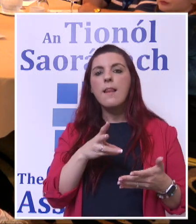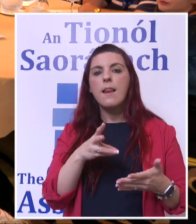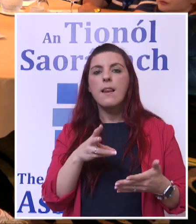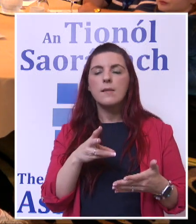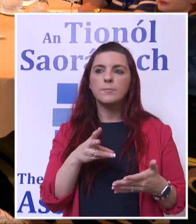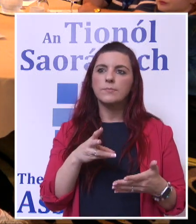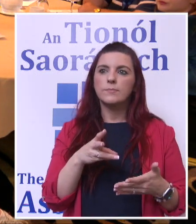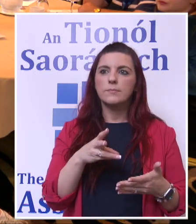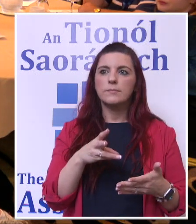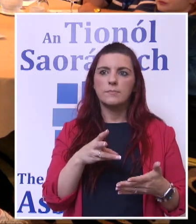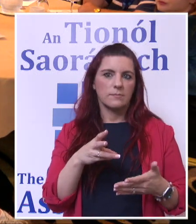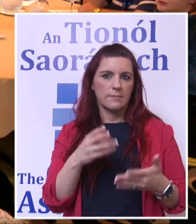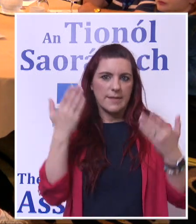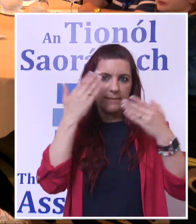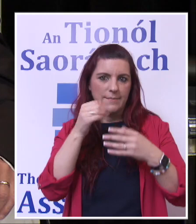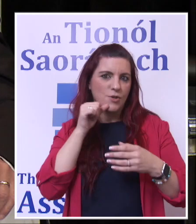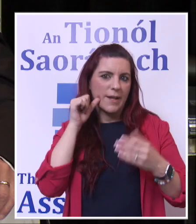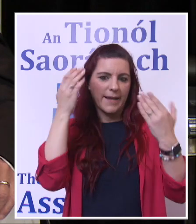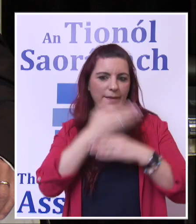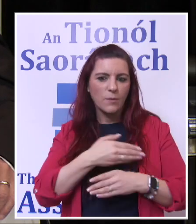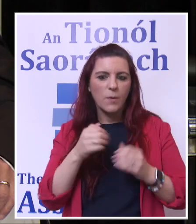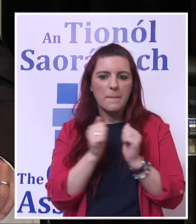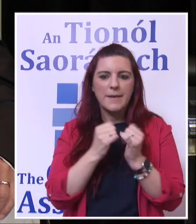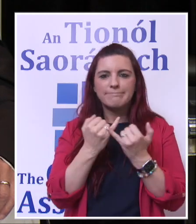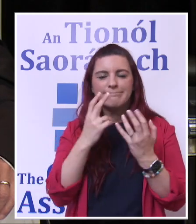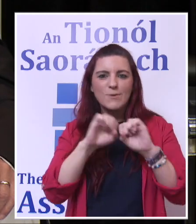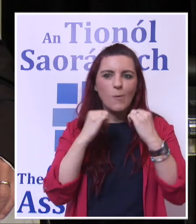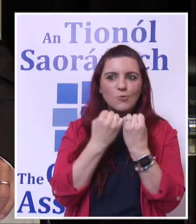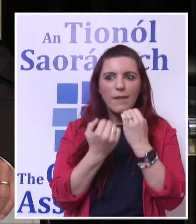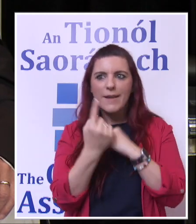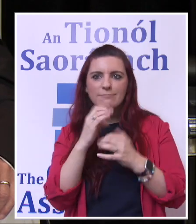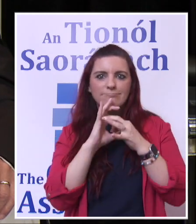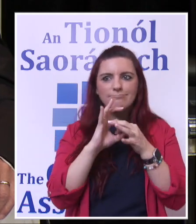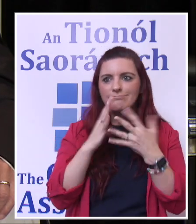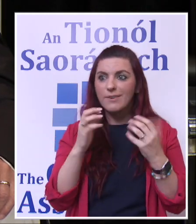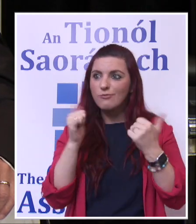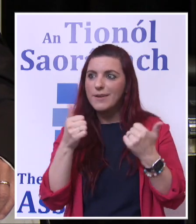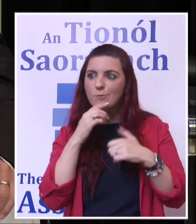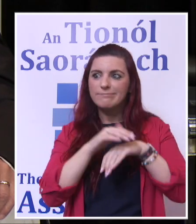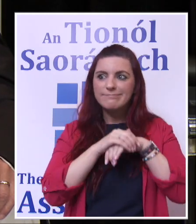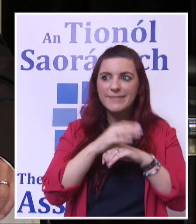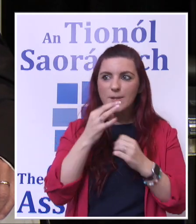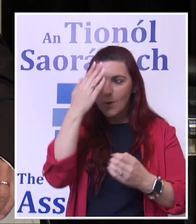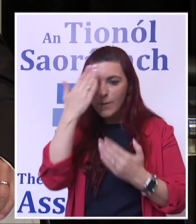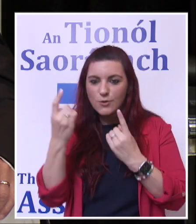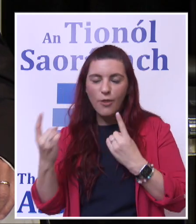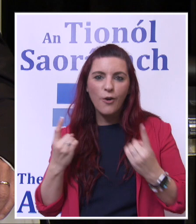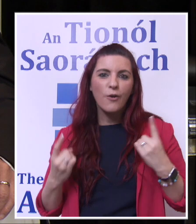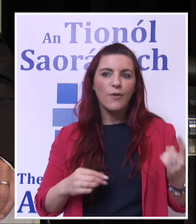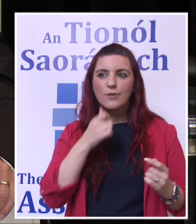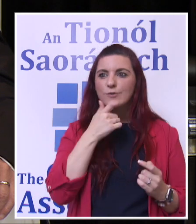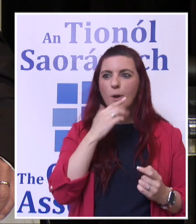Socially, we met last night, and great to build the friendships and to see your passion for Dublin City and County, and